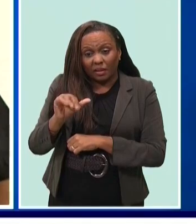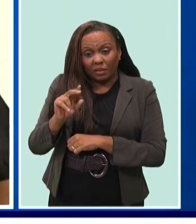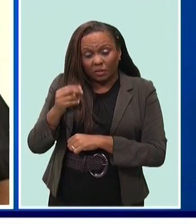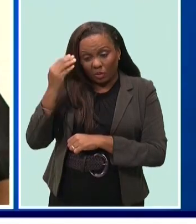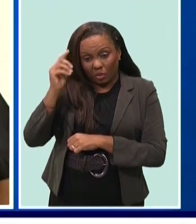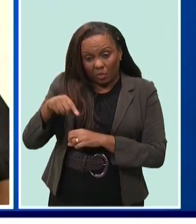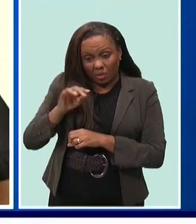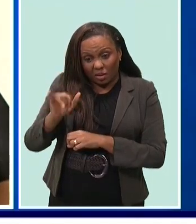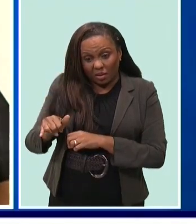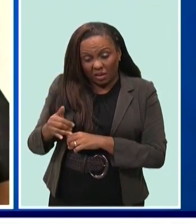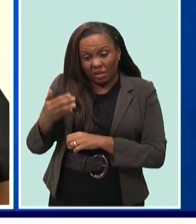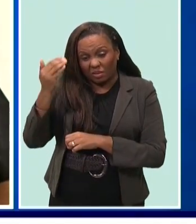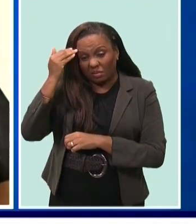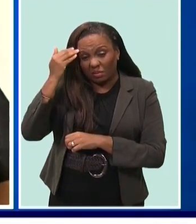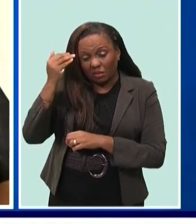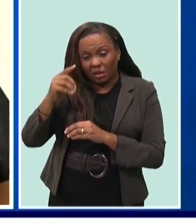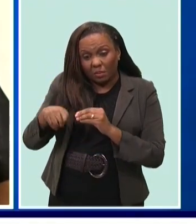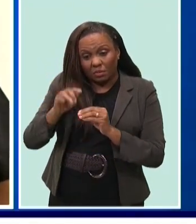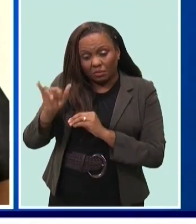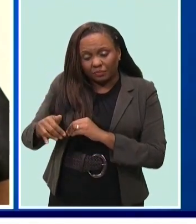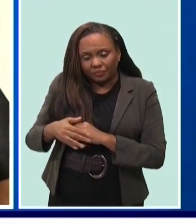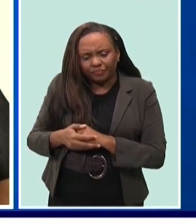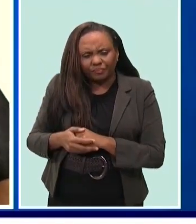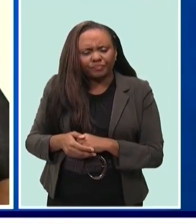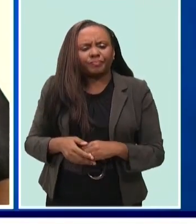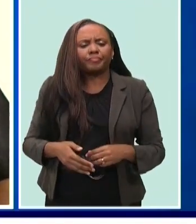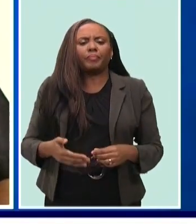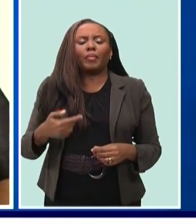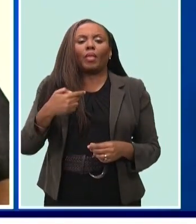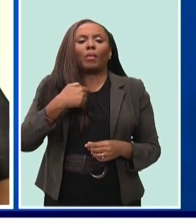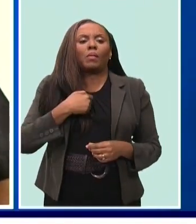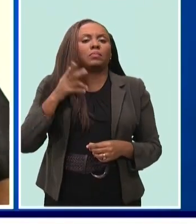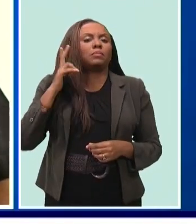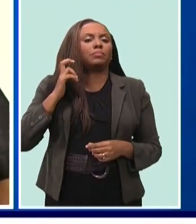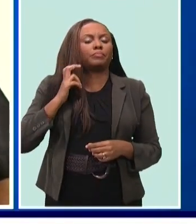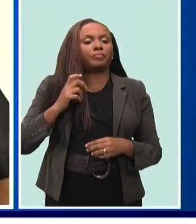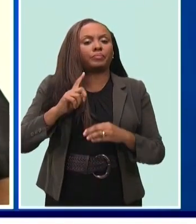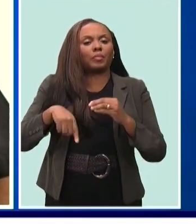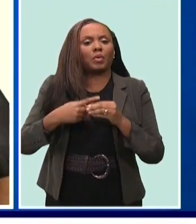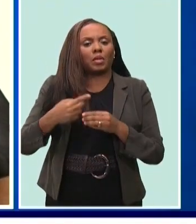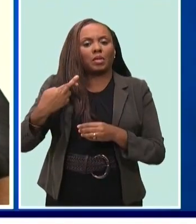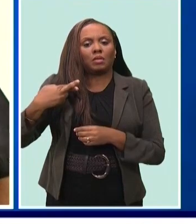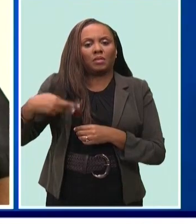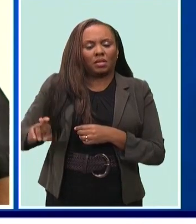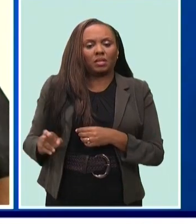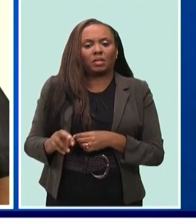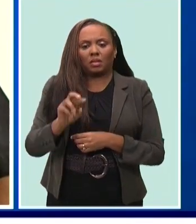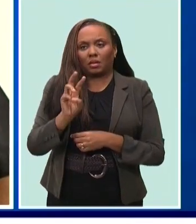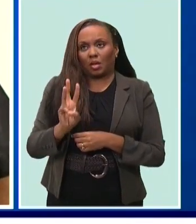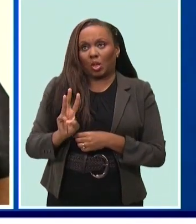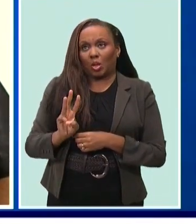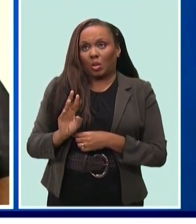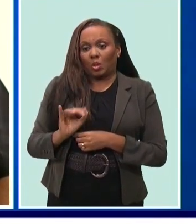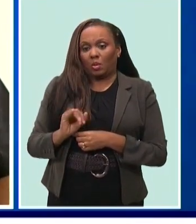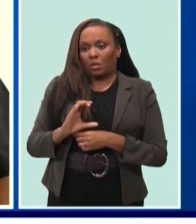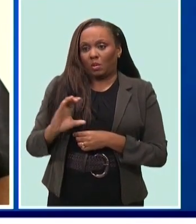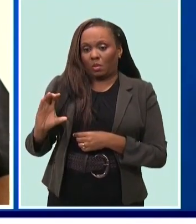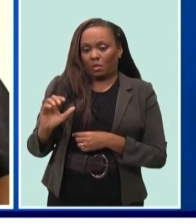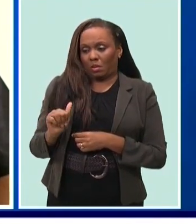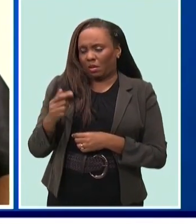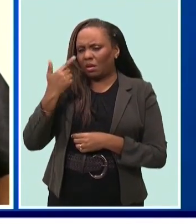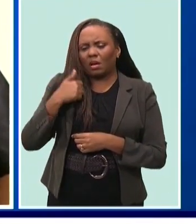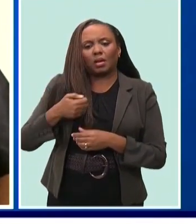so. For myself, I was made aware of this religion because I did a little bit of reading